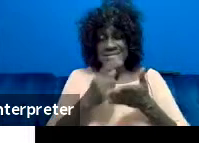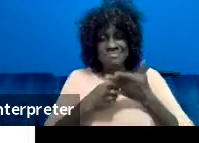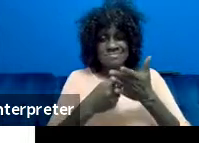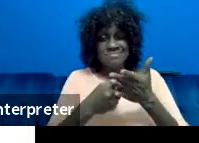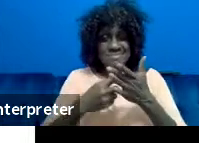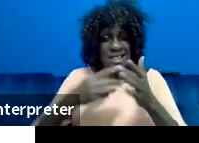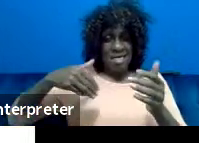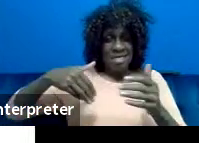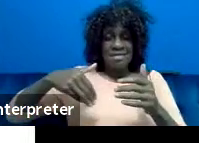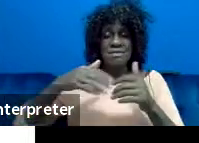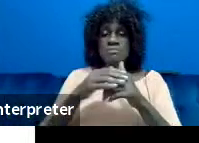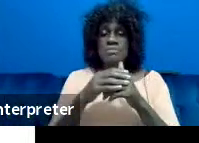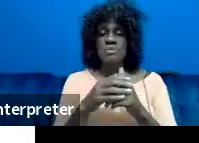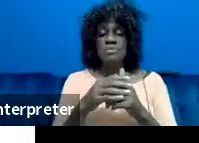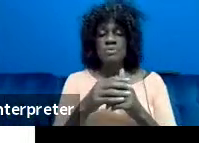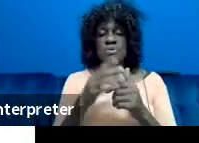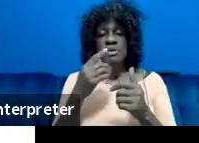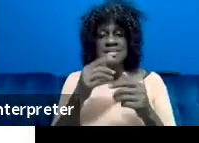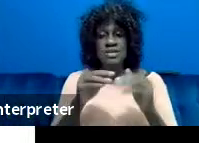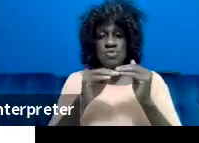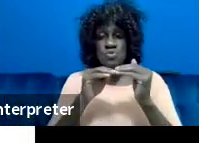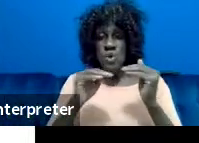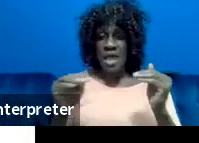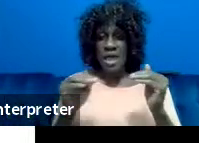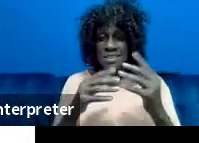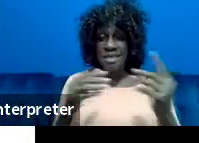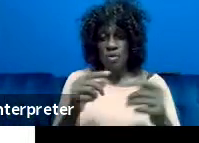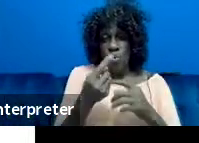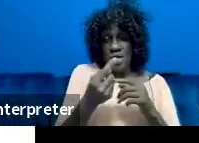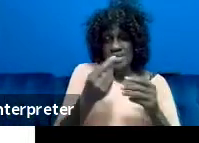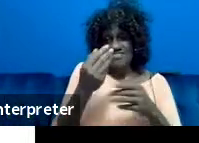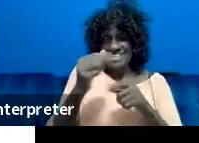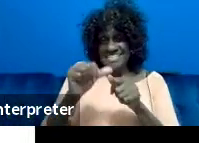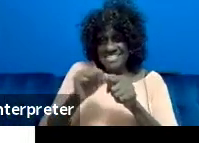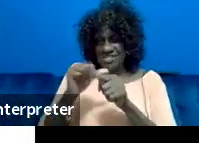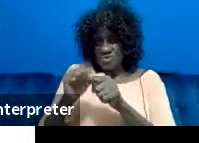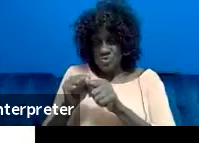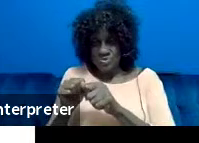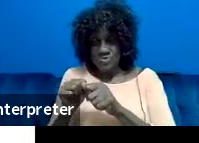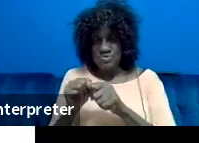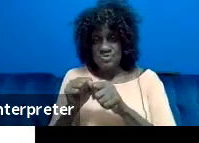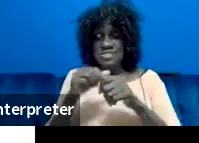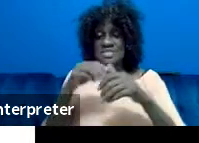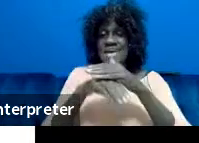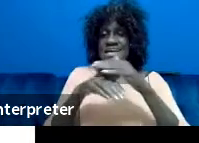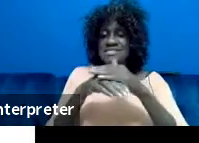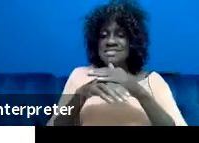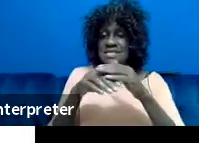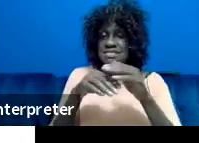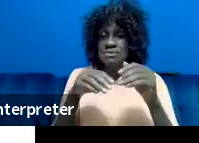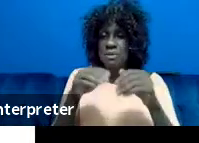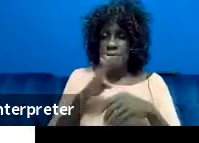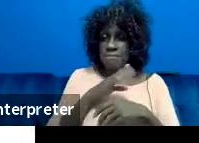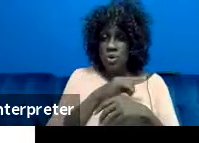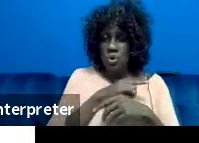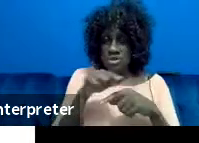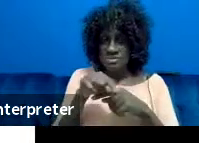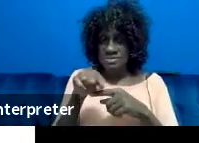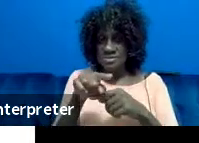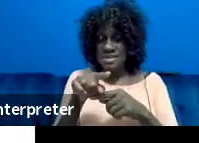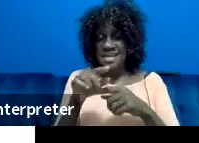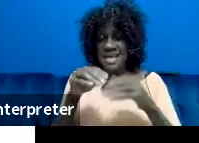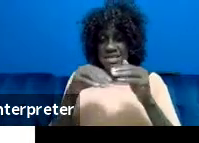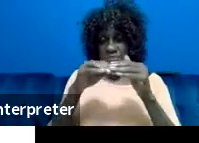yet, but remember I said at ground level, it's one of each type. And the Access Board in the minimum requirements and